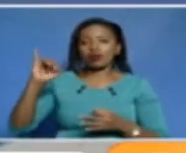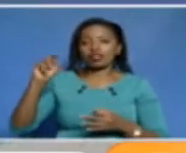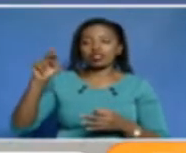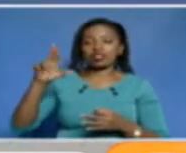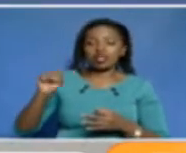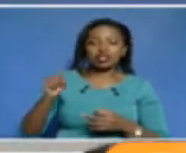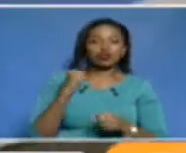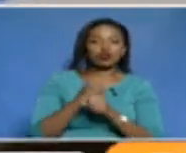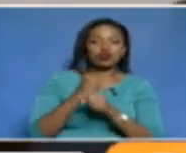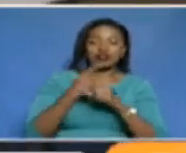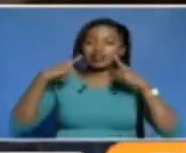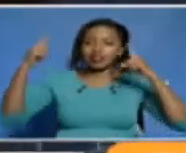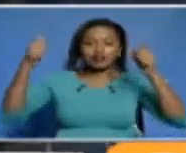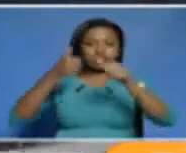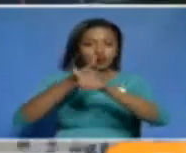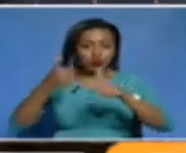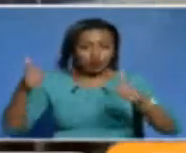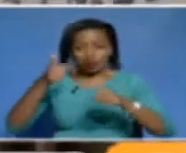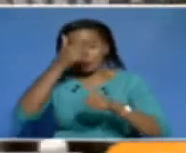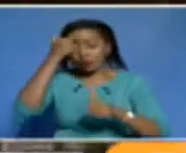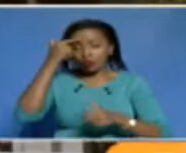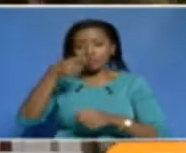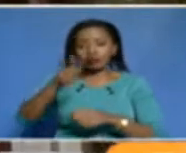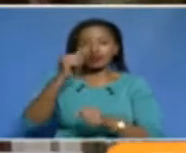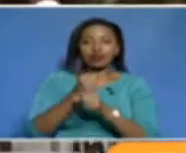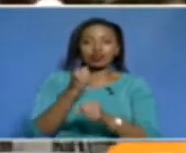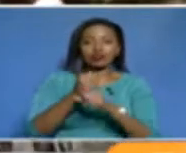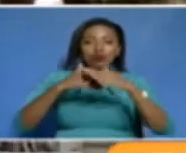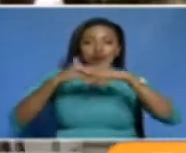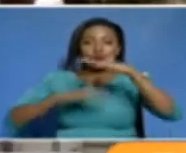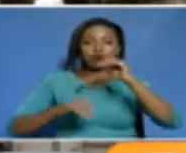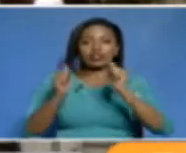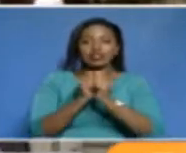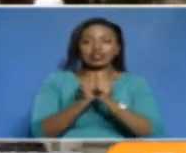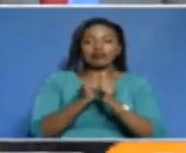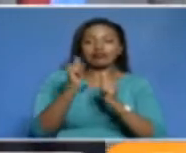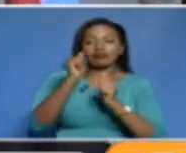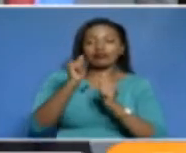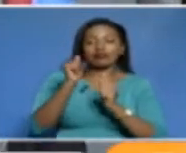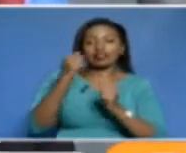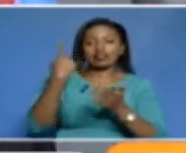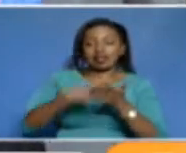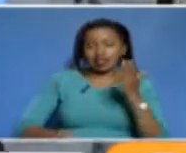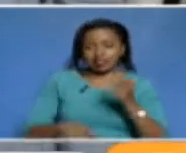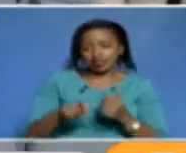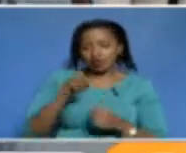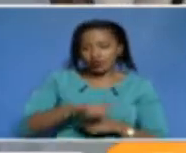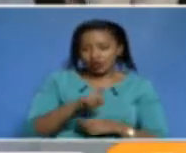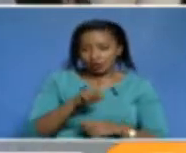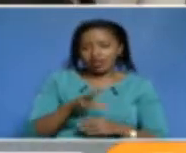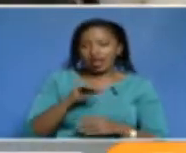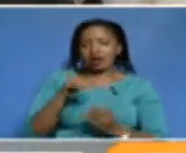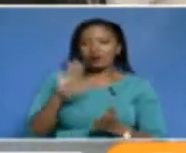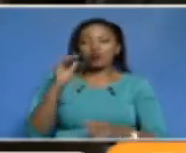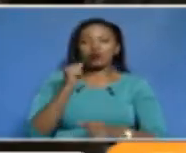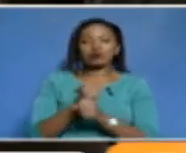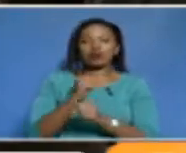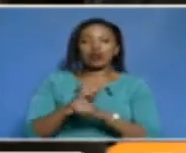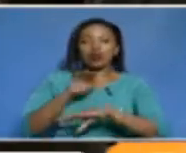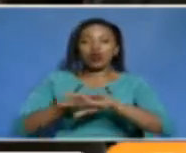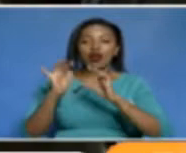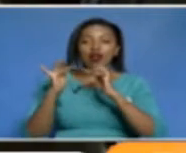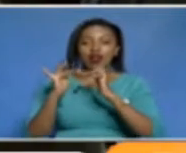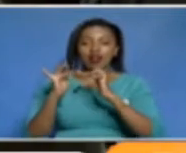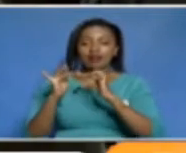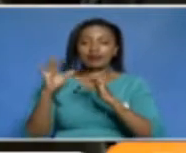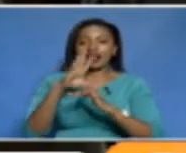are required to make less than 10 tax payments, most of which are done online. The report indicates the country moved up one place in